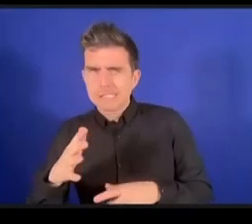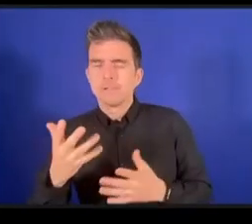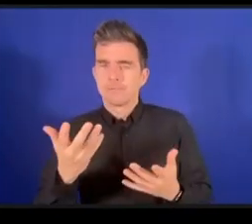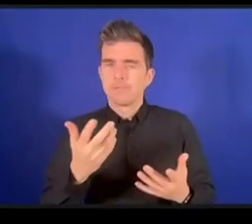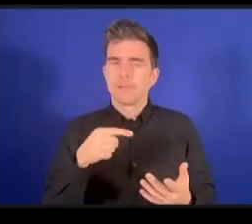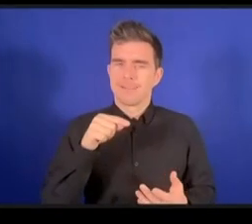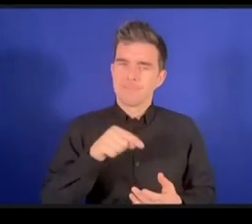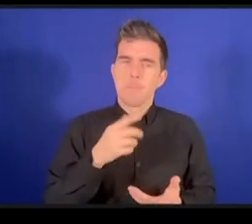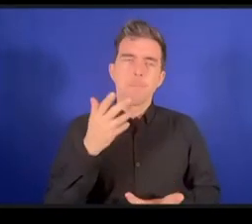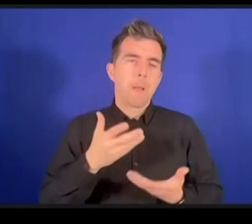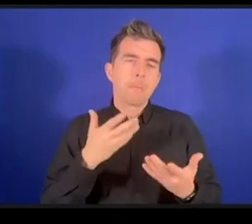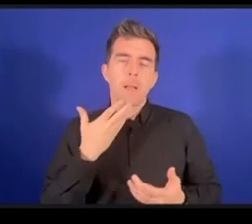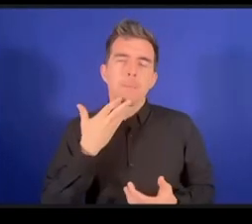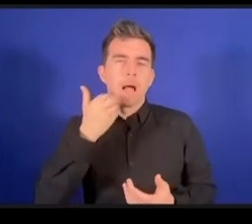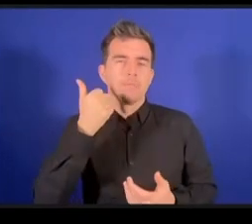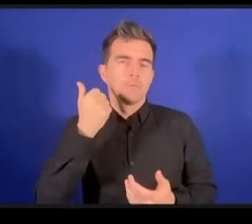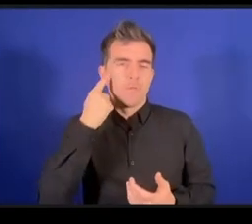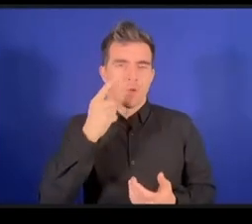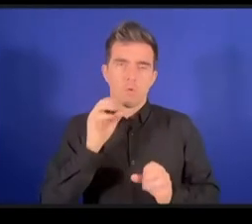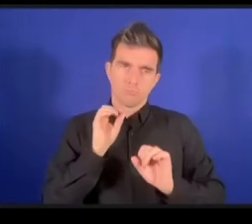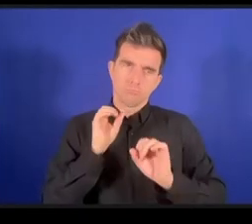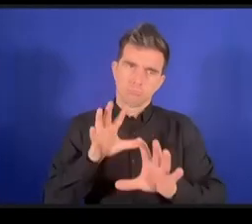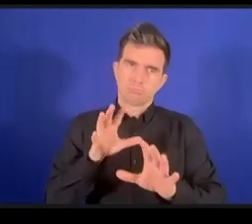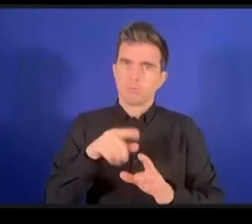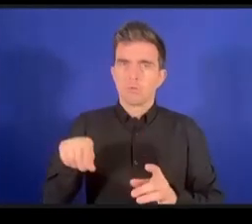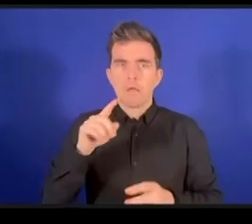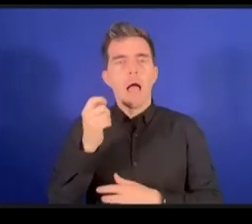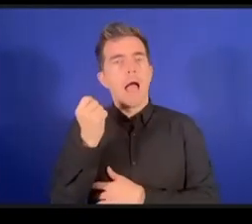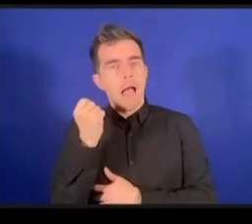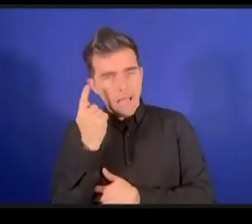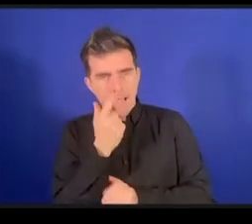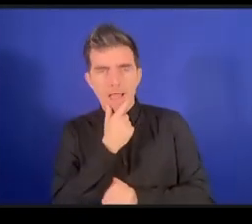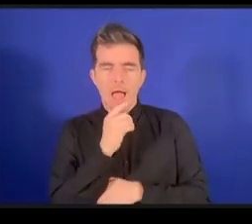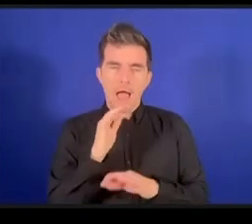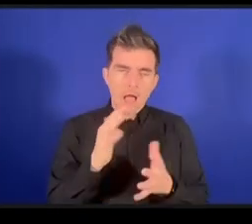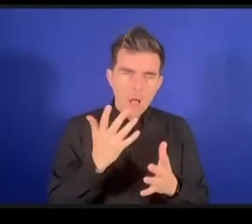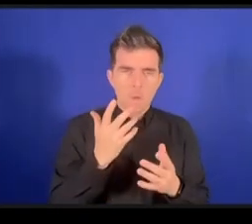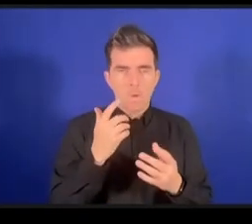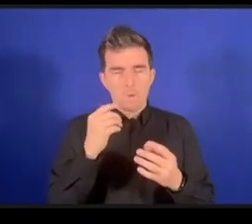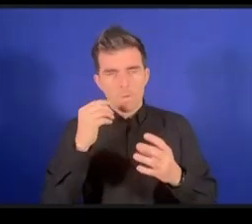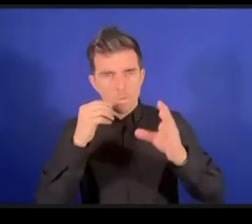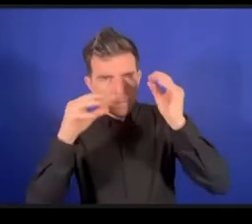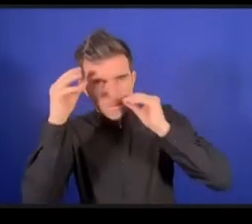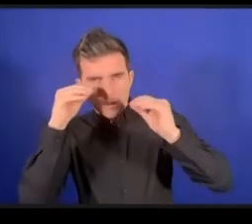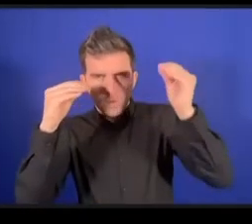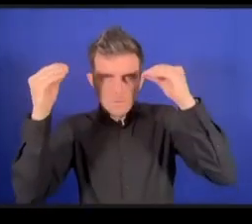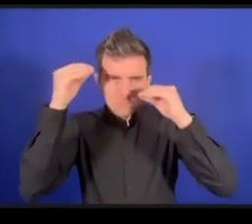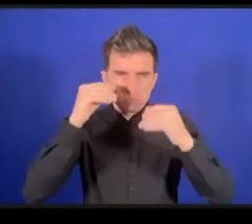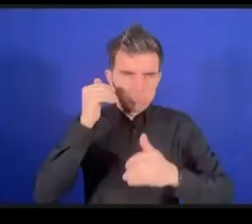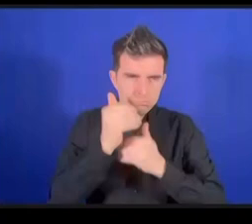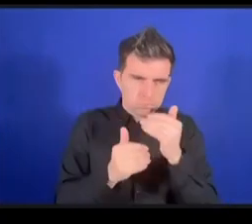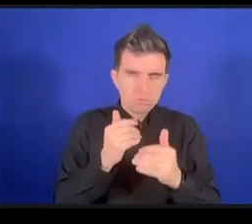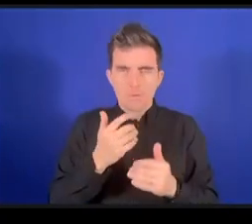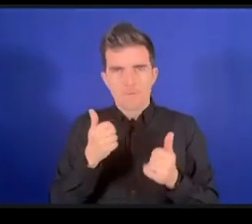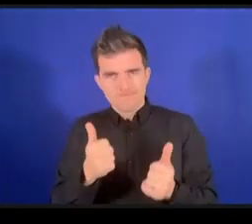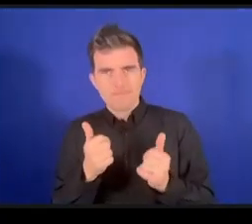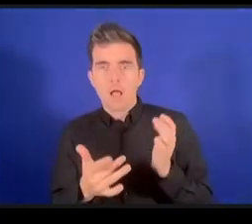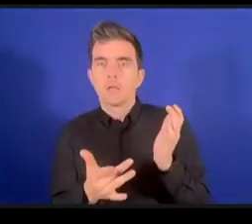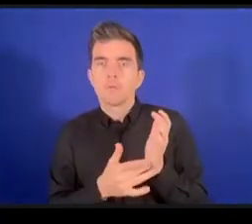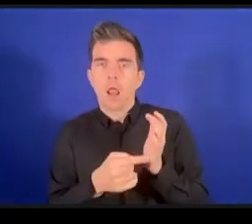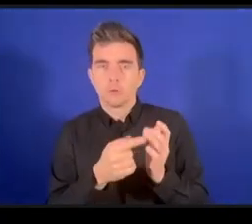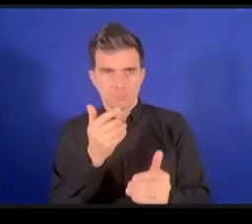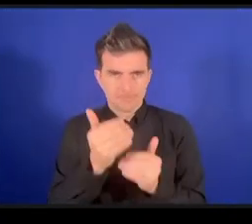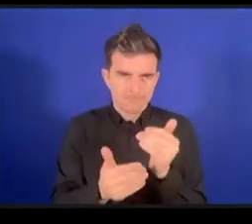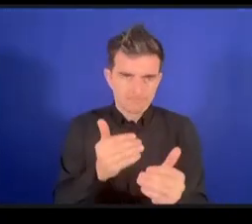for how to make use of technology for accessibility. Just to Shabir, I'm sure you would resonate with this. If you